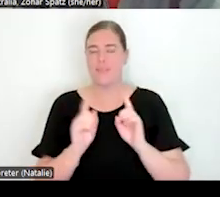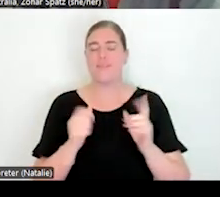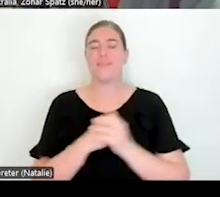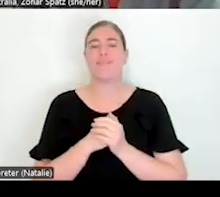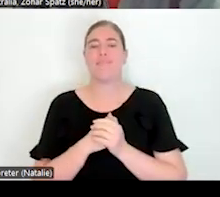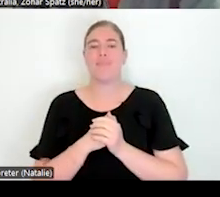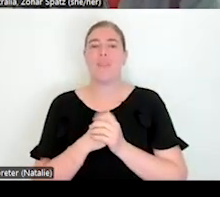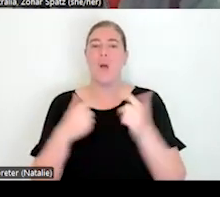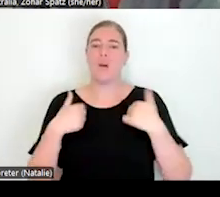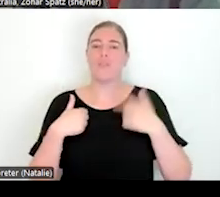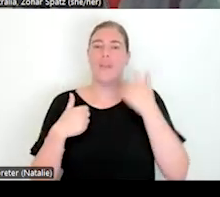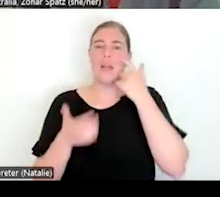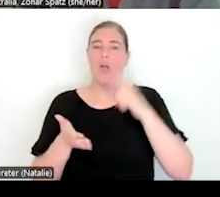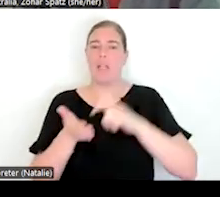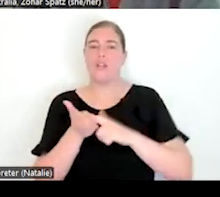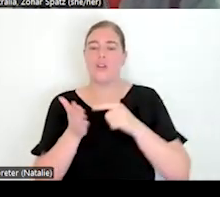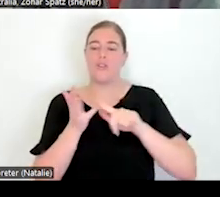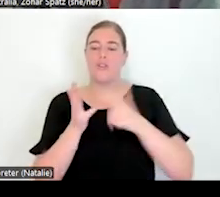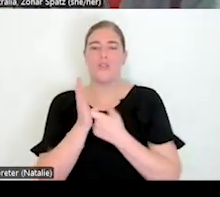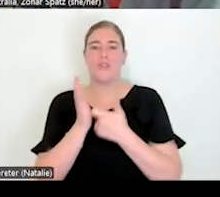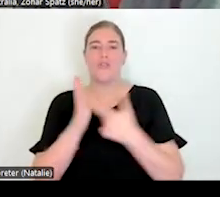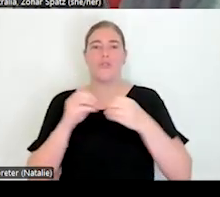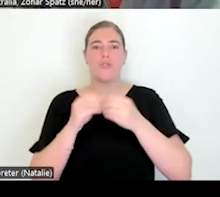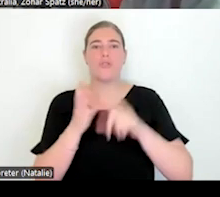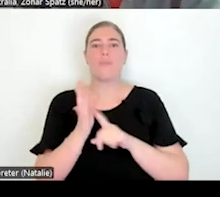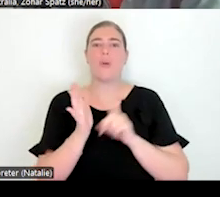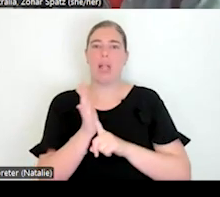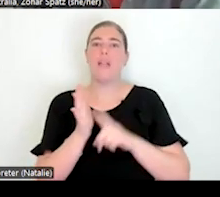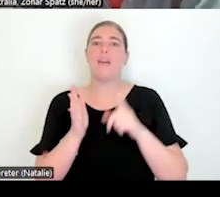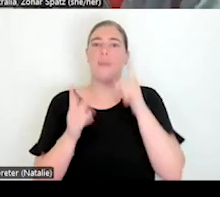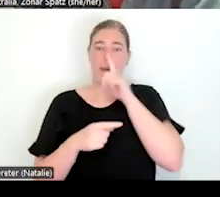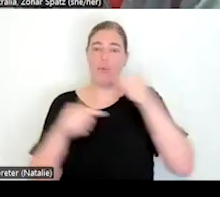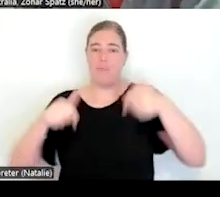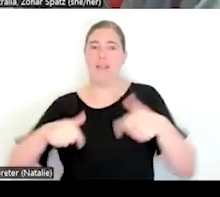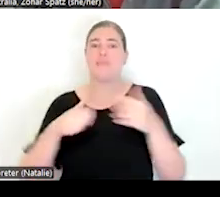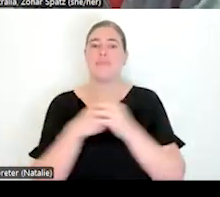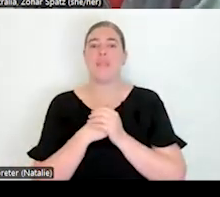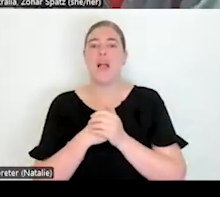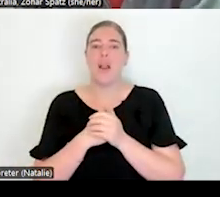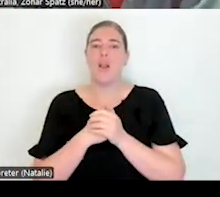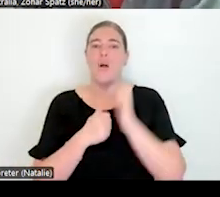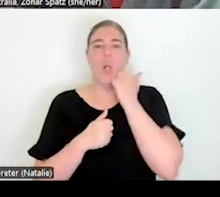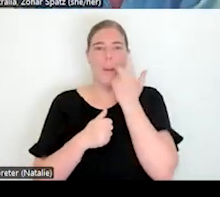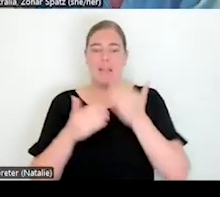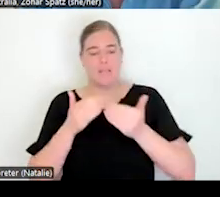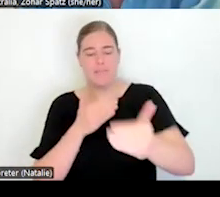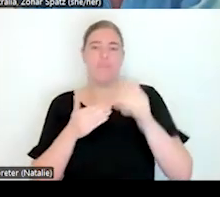like to acknowledge their elders past and present, always was and always will be Aboriginal